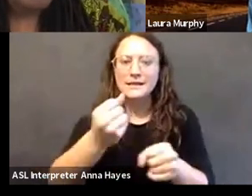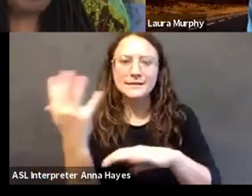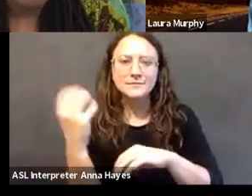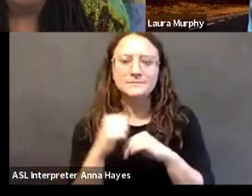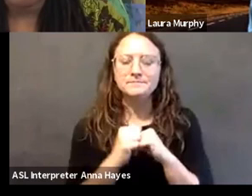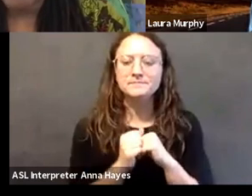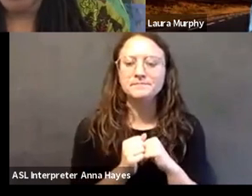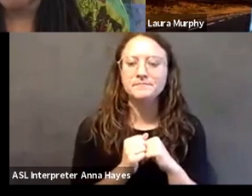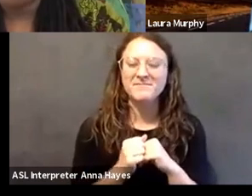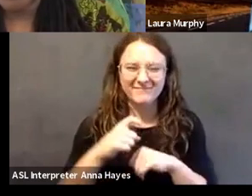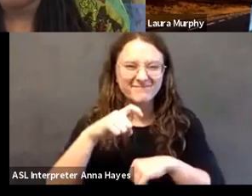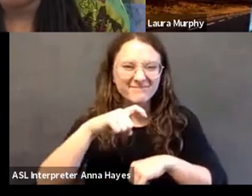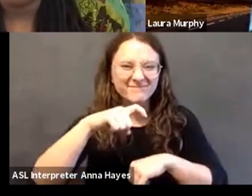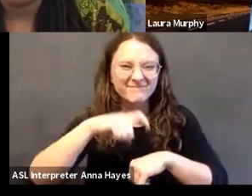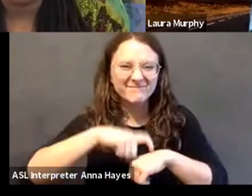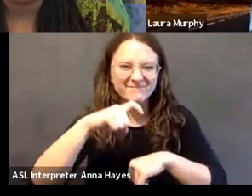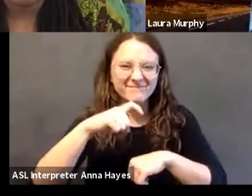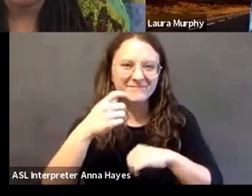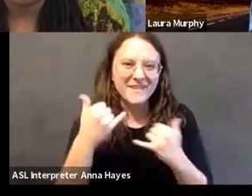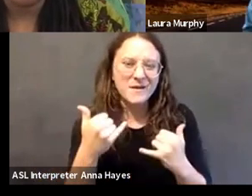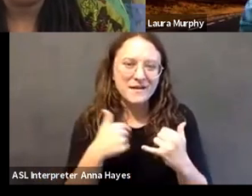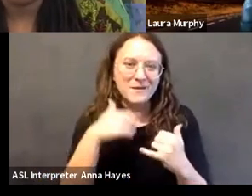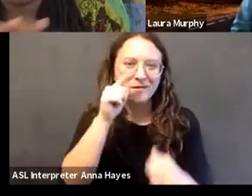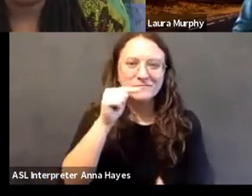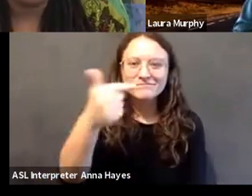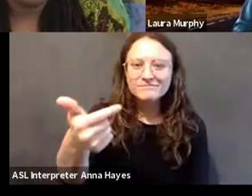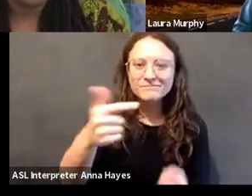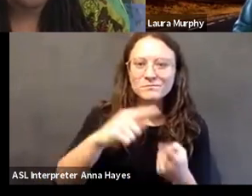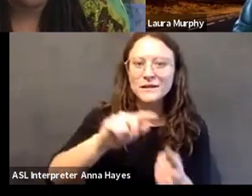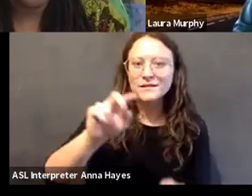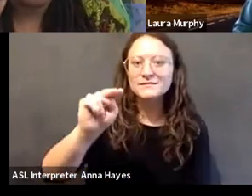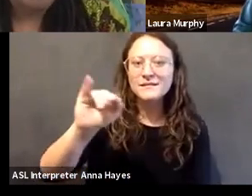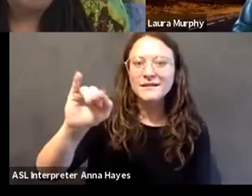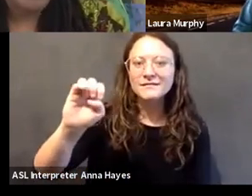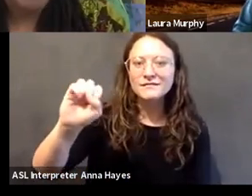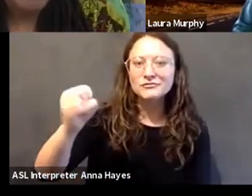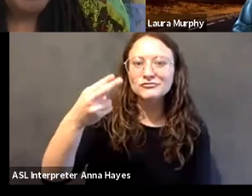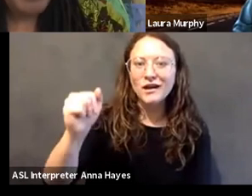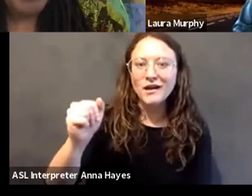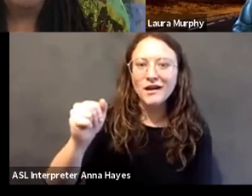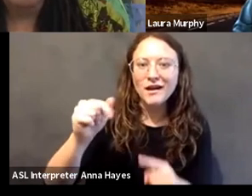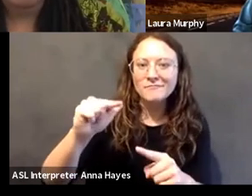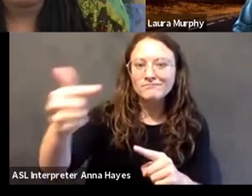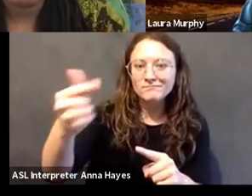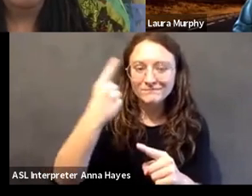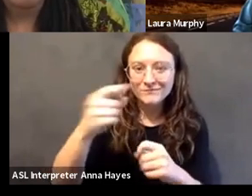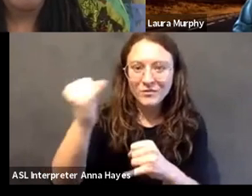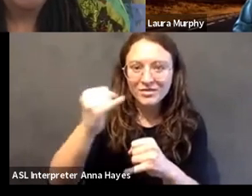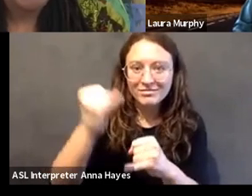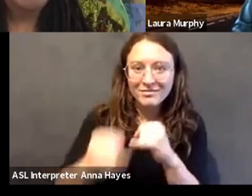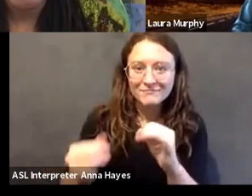at time, so I'm going to just hand back over to Naisha for any of our